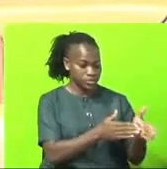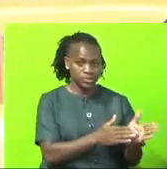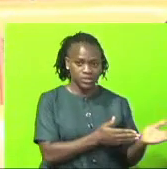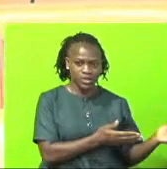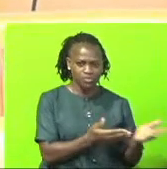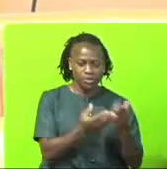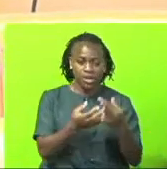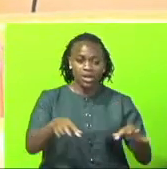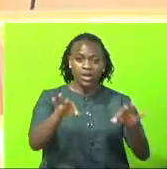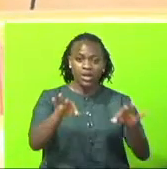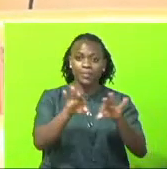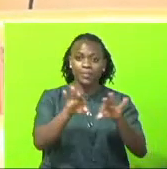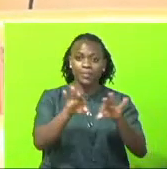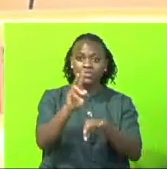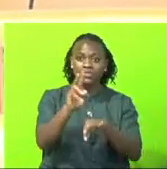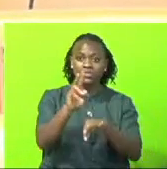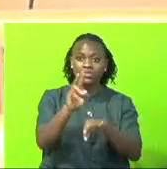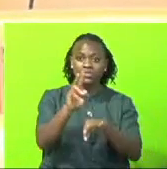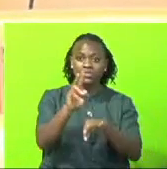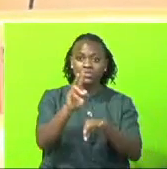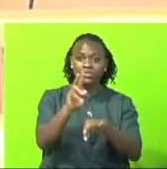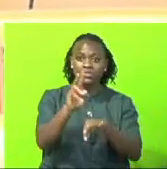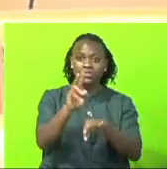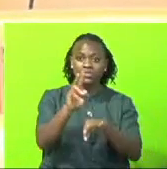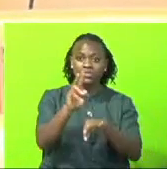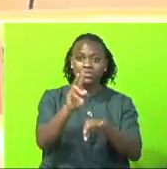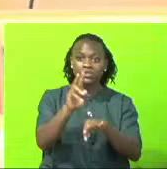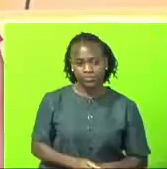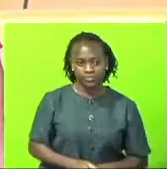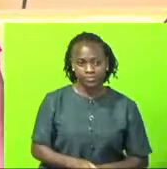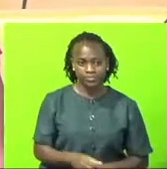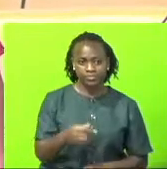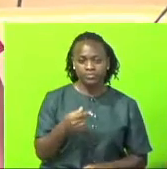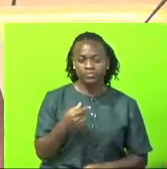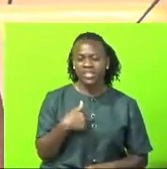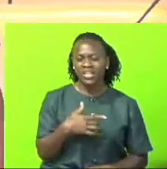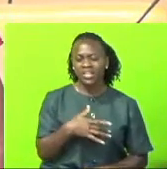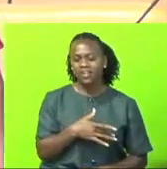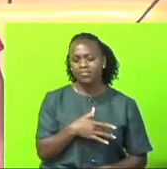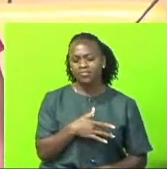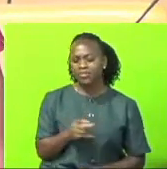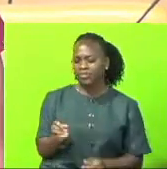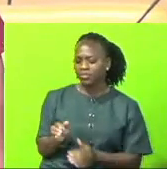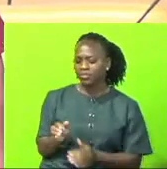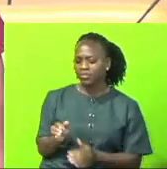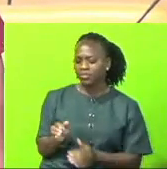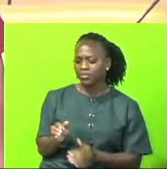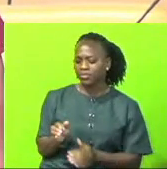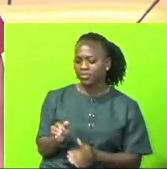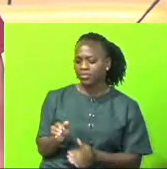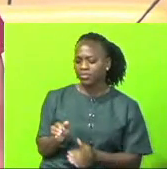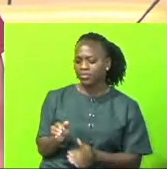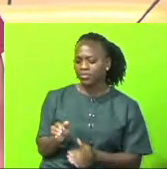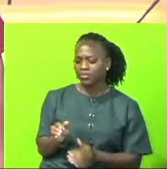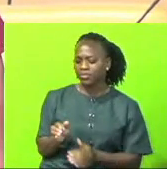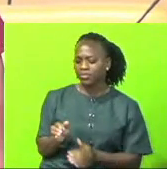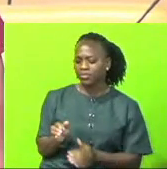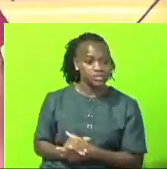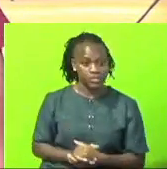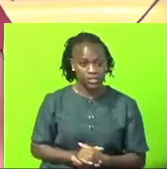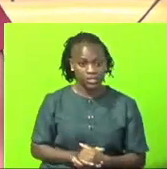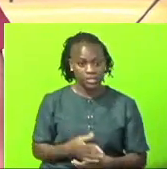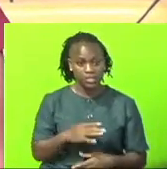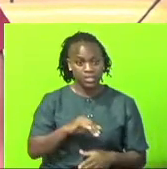matter to your attention. Mr. Speaker, I can sympathize with the Majority Leader and his